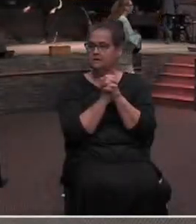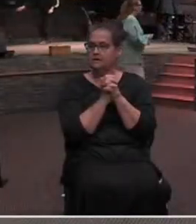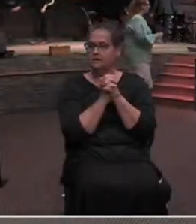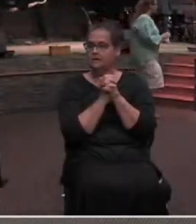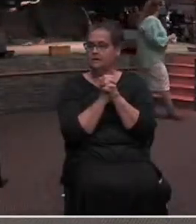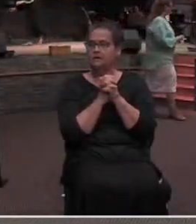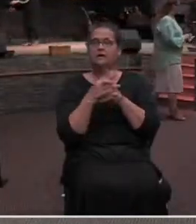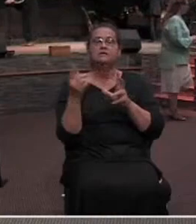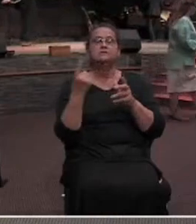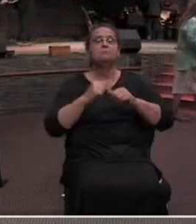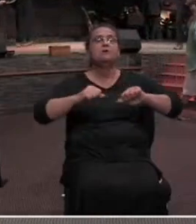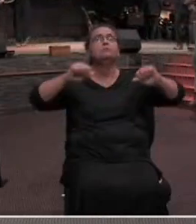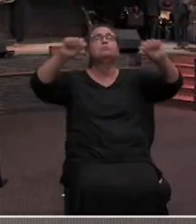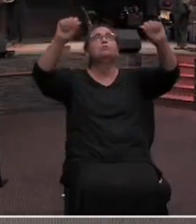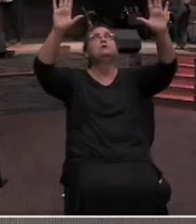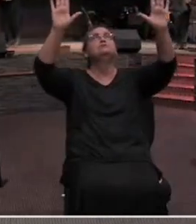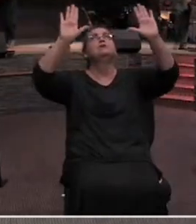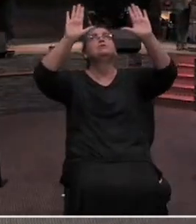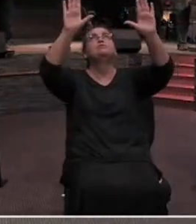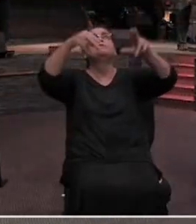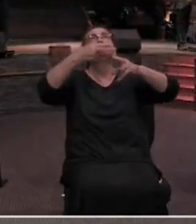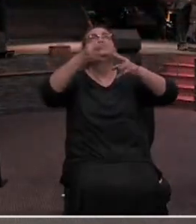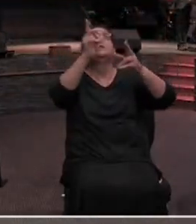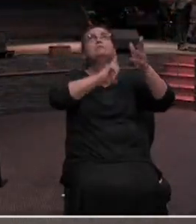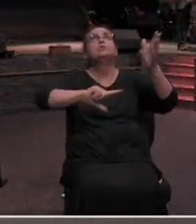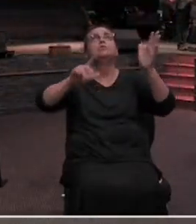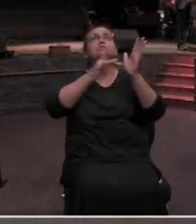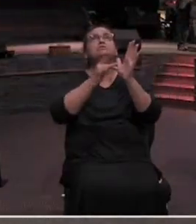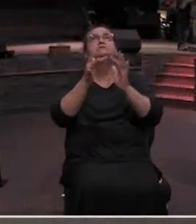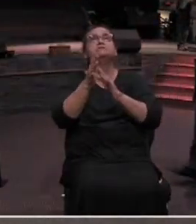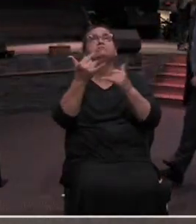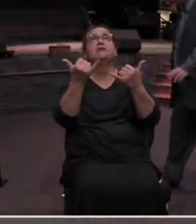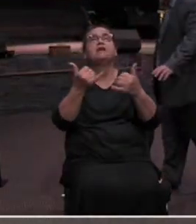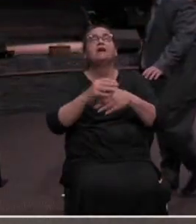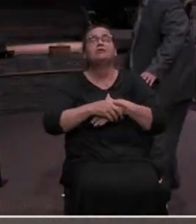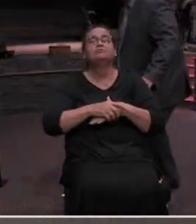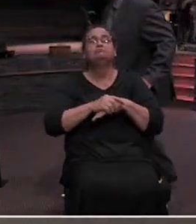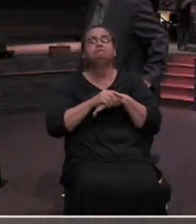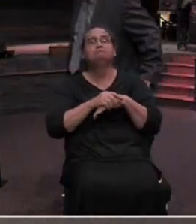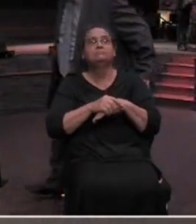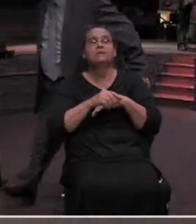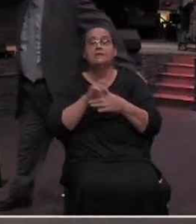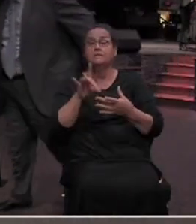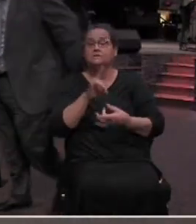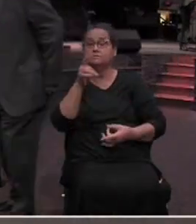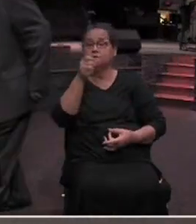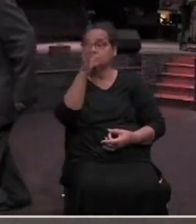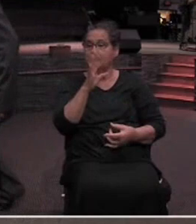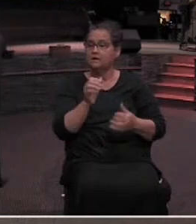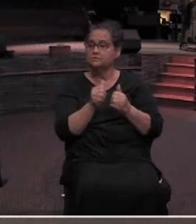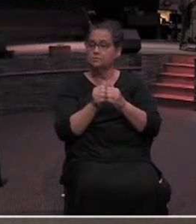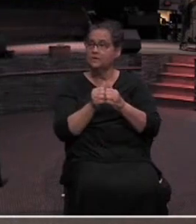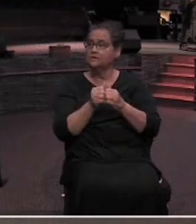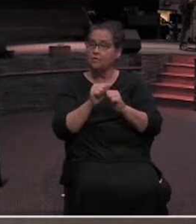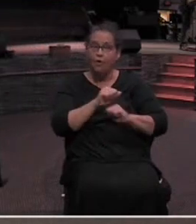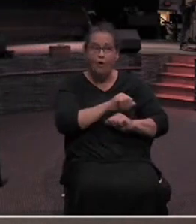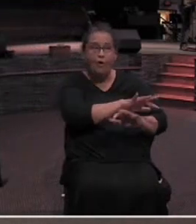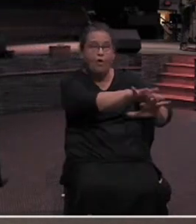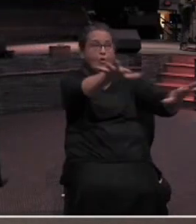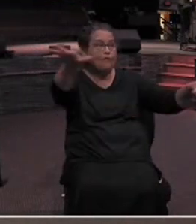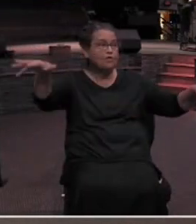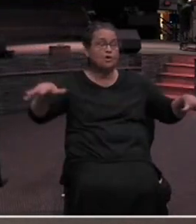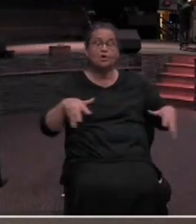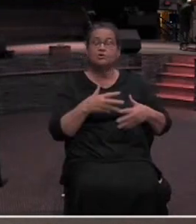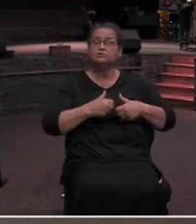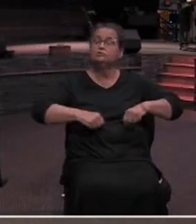Can somebody lift up your hands into the wonderful name of the Lord Jesus right now? The Spirit of God is moving all over this house. Come on, lift up your